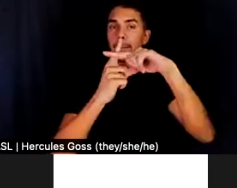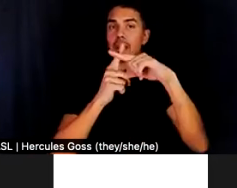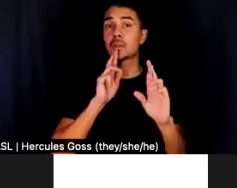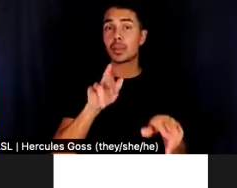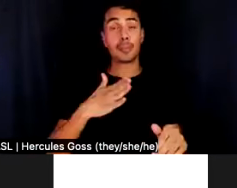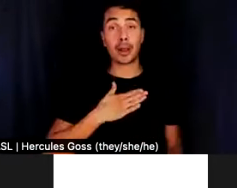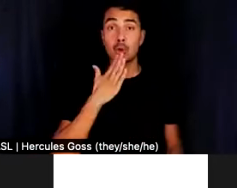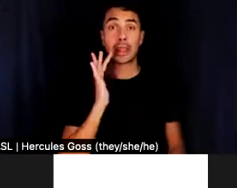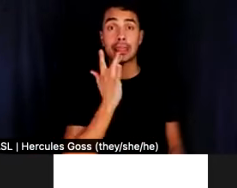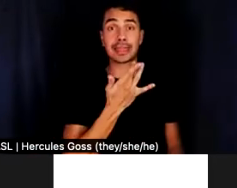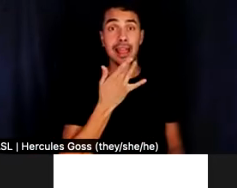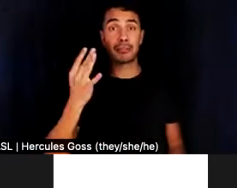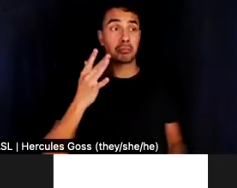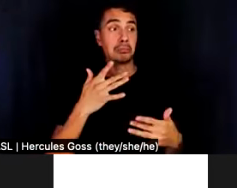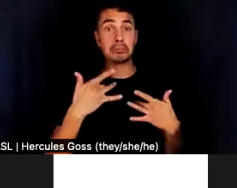way.